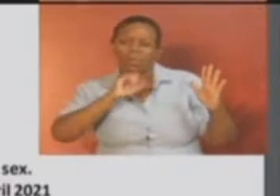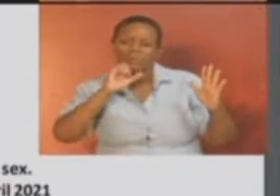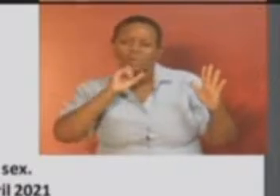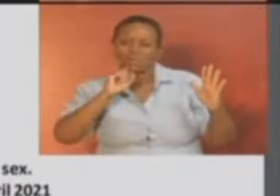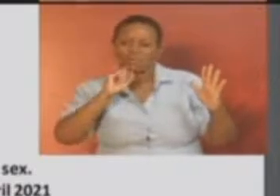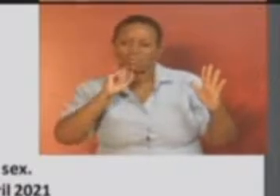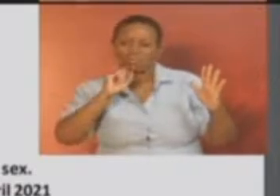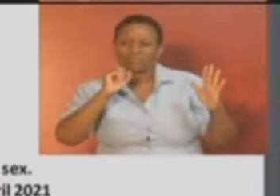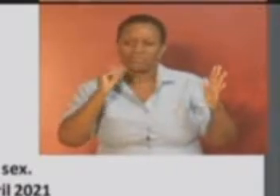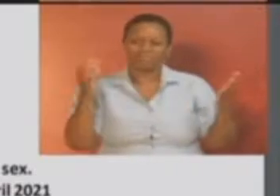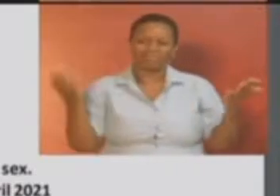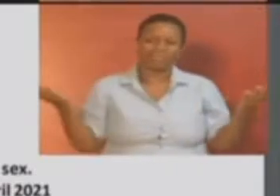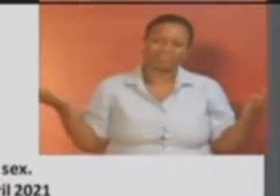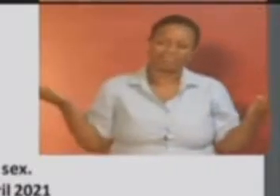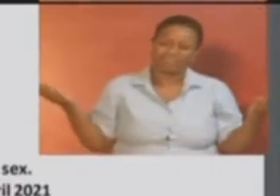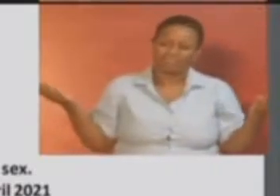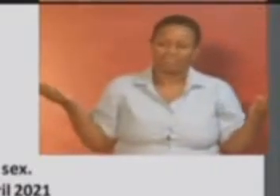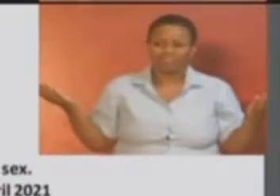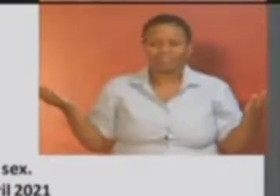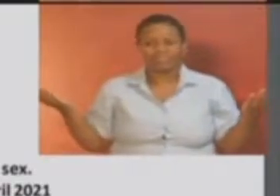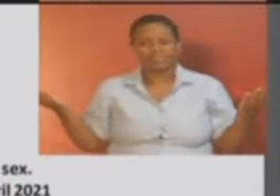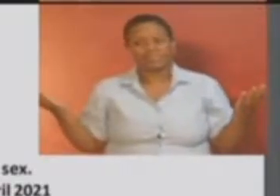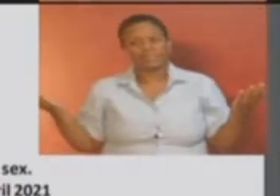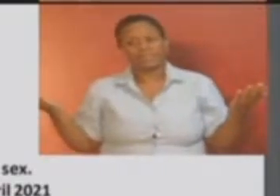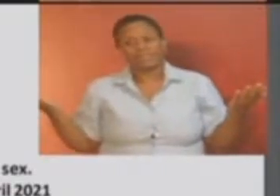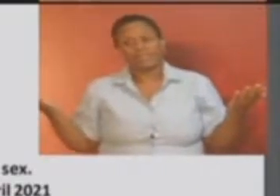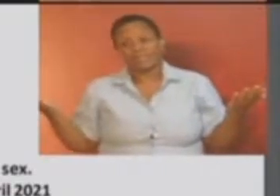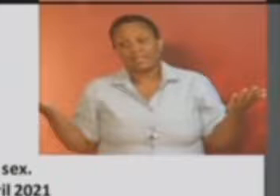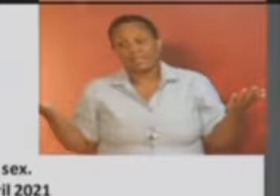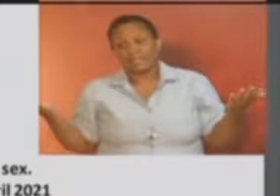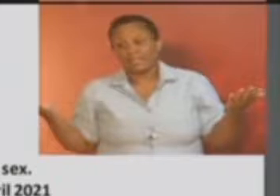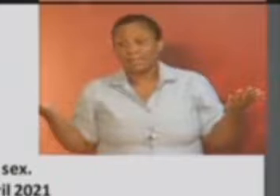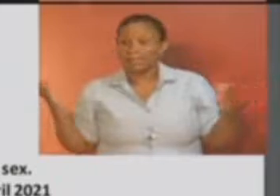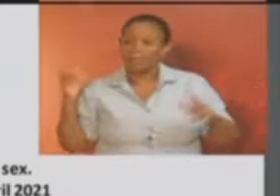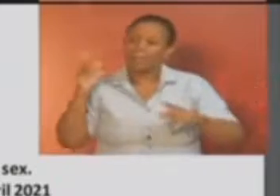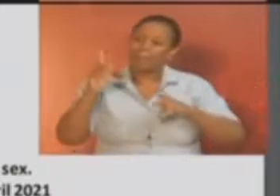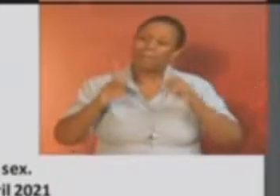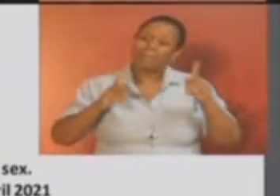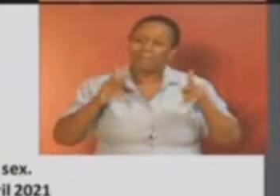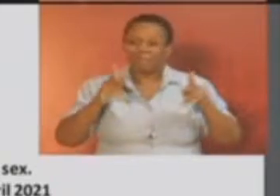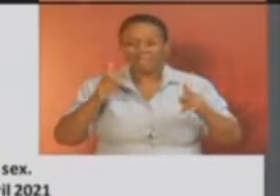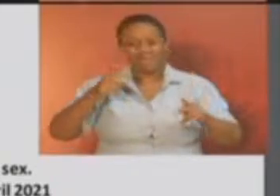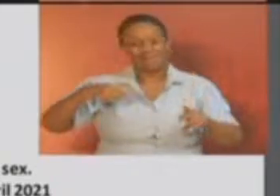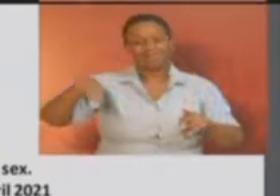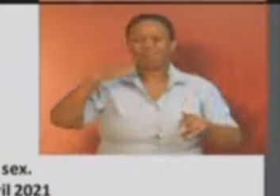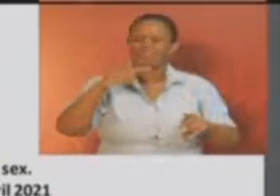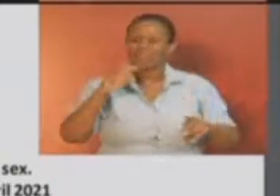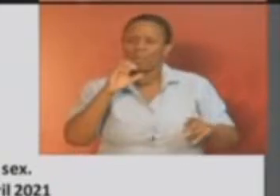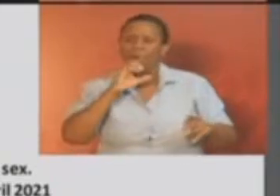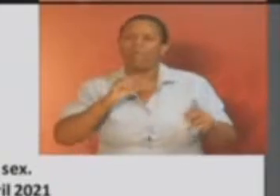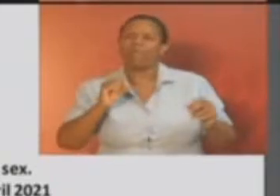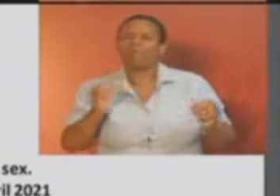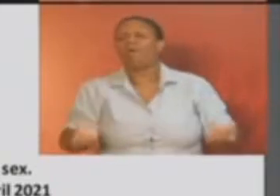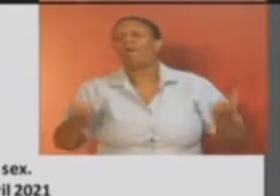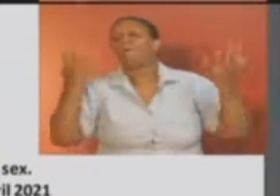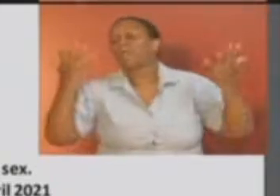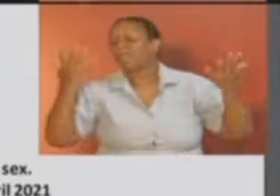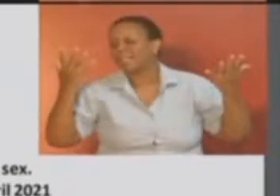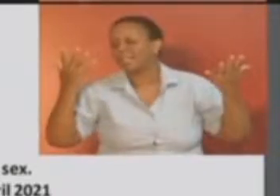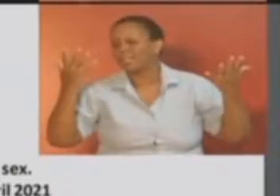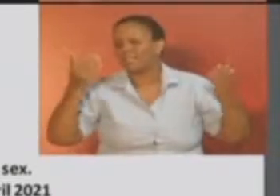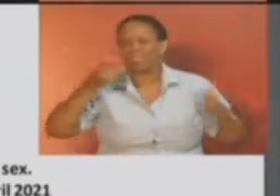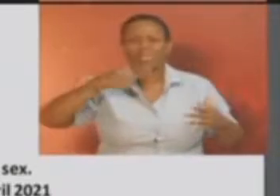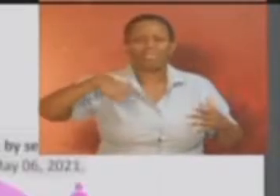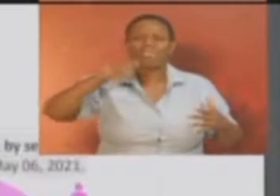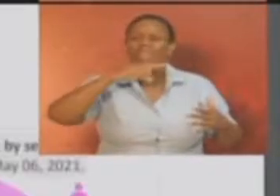different distribution, same distribution of people in terms of age groups being affected, and it's about half male, half